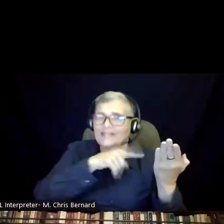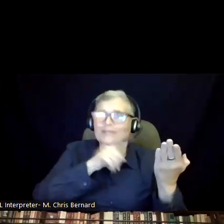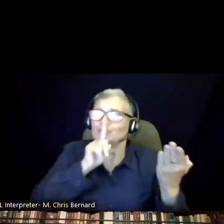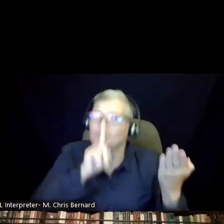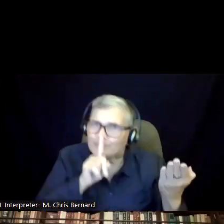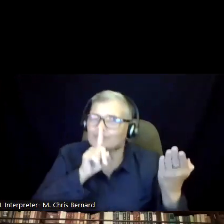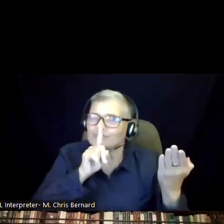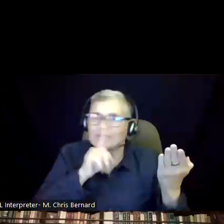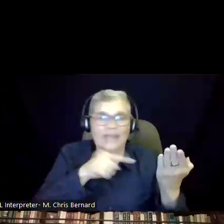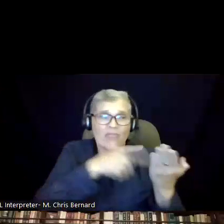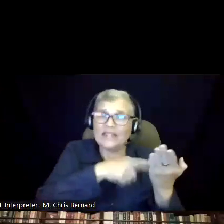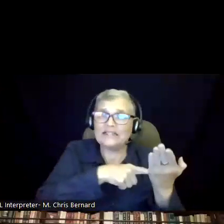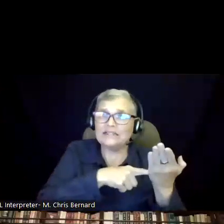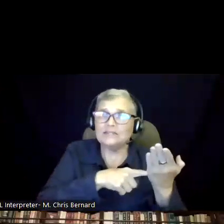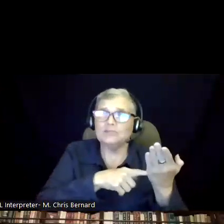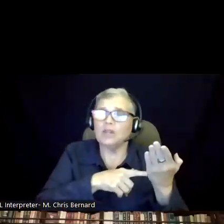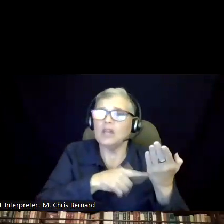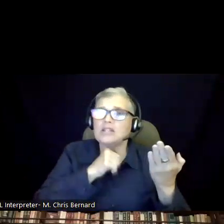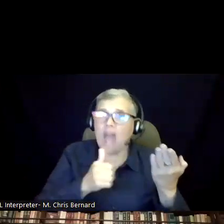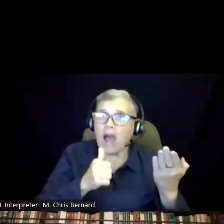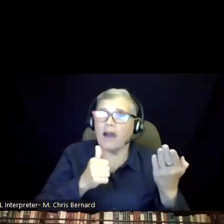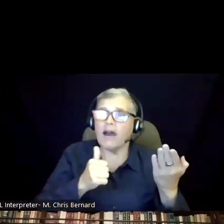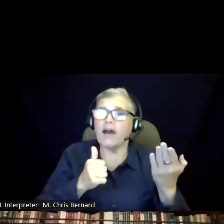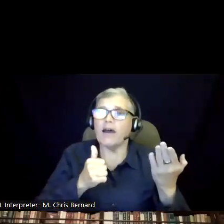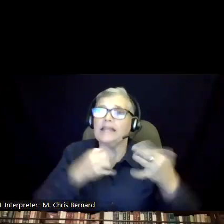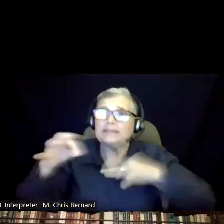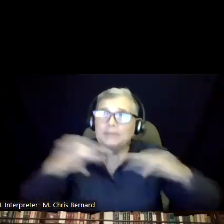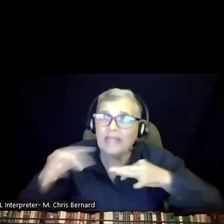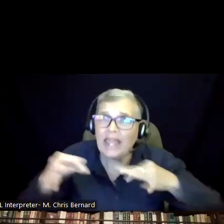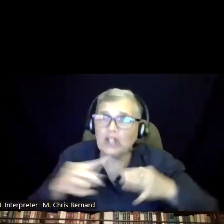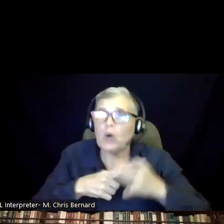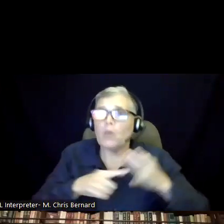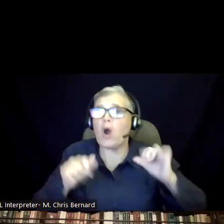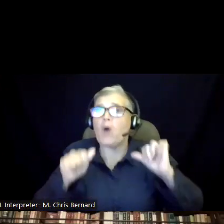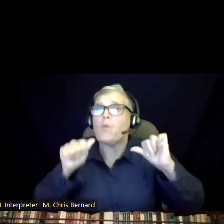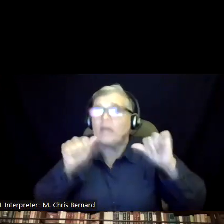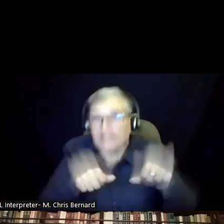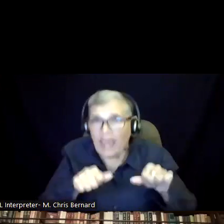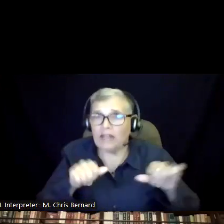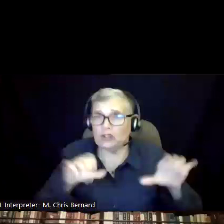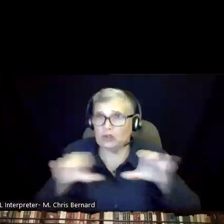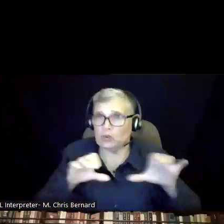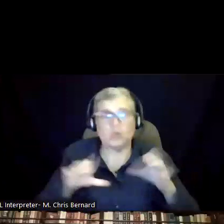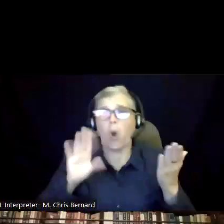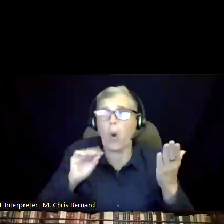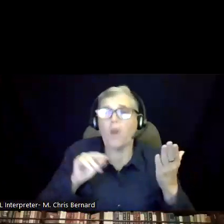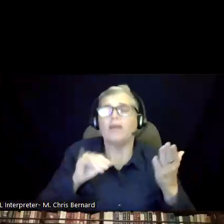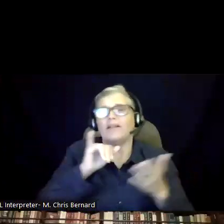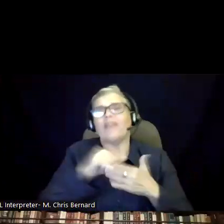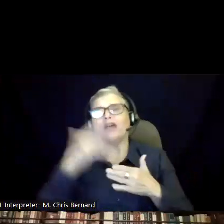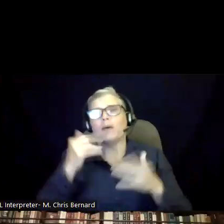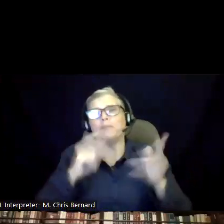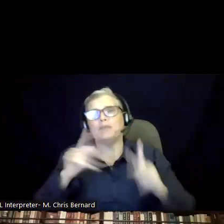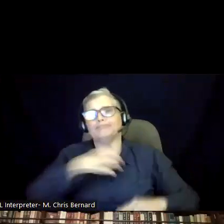do as much as we could. And that's where we get into some more critiques of the model. And so this